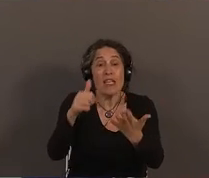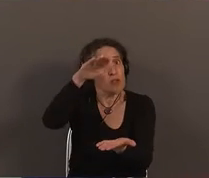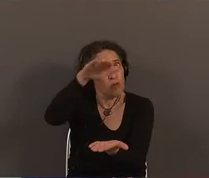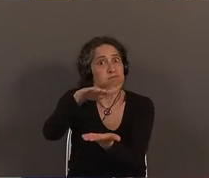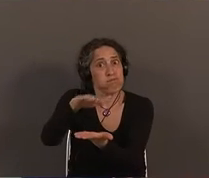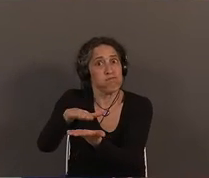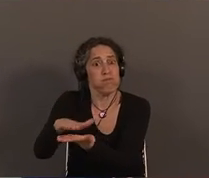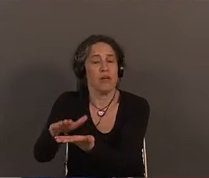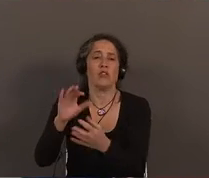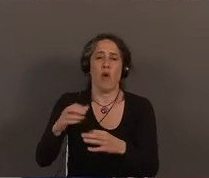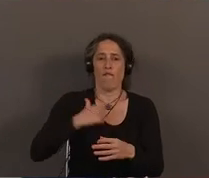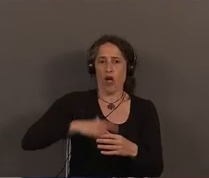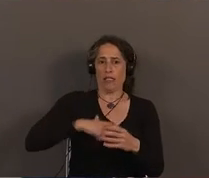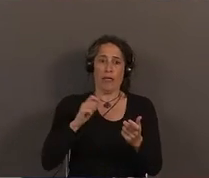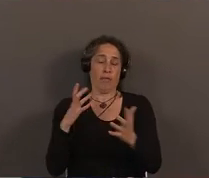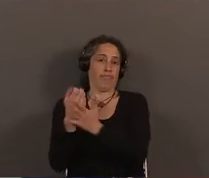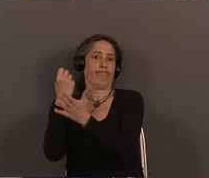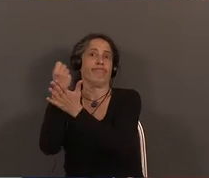for operators time to adjust and